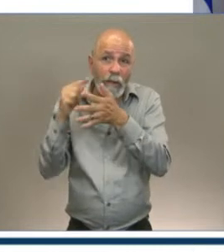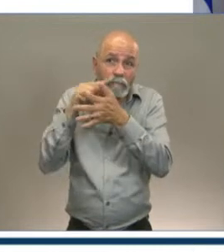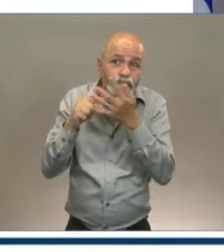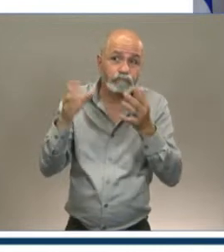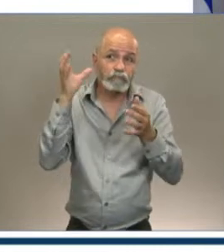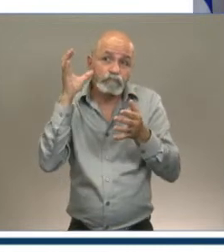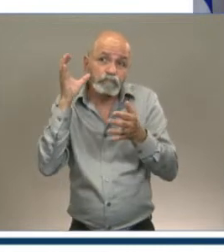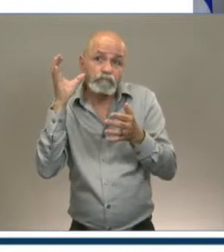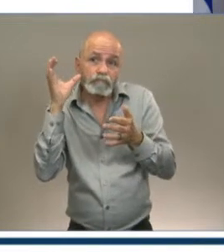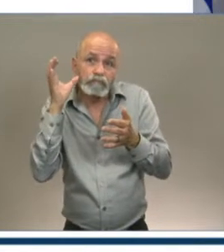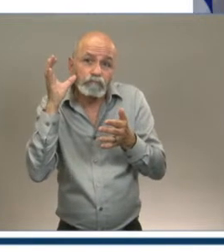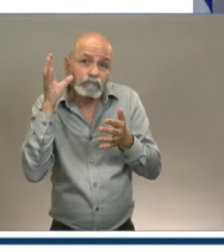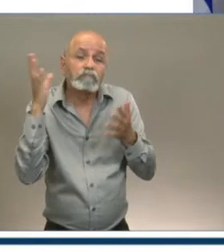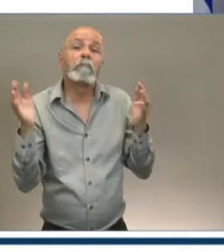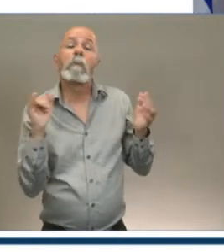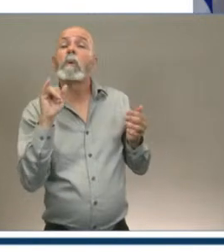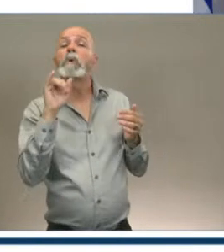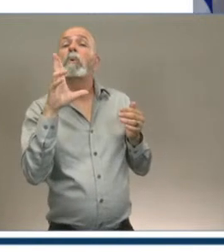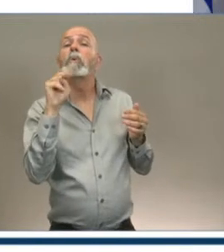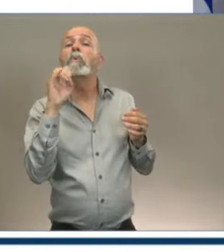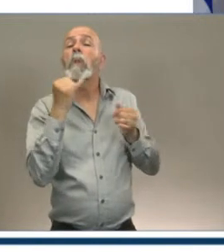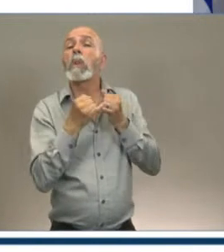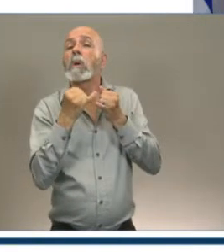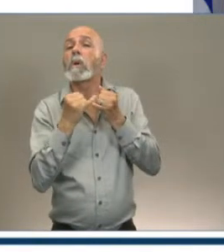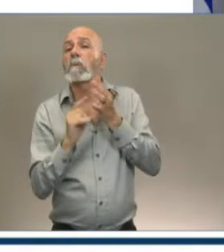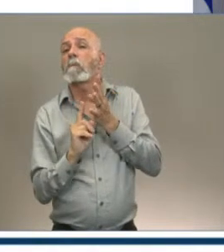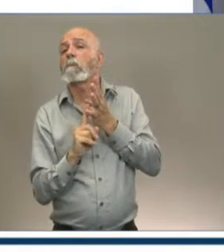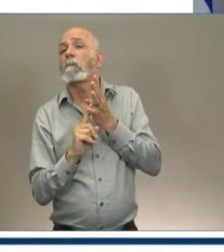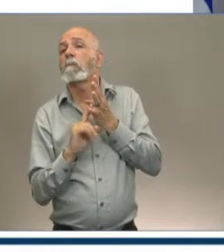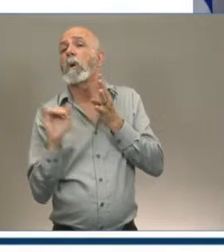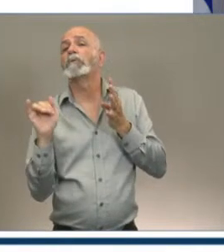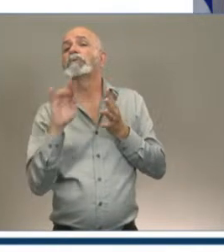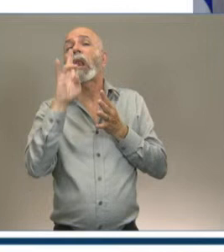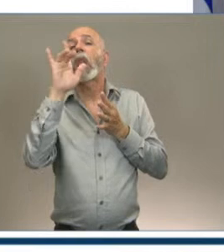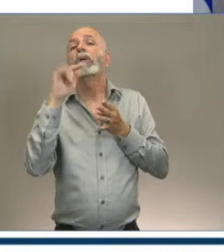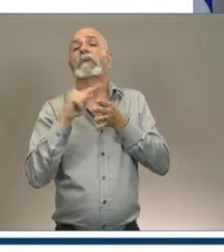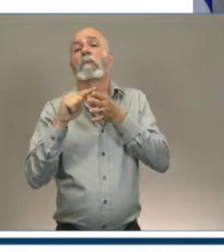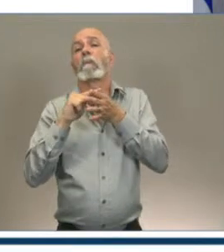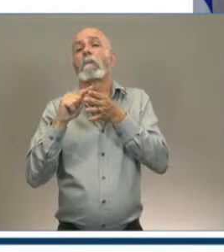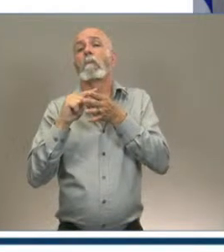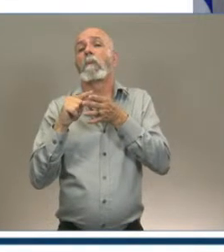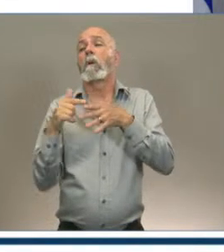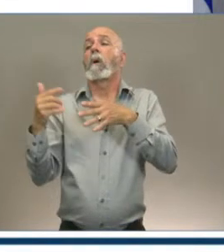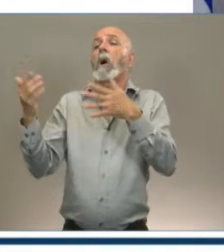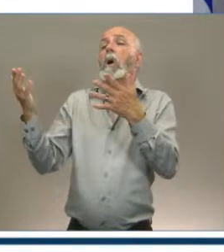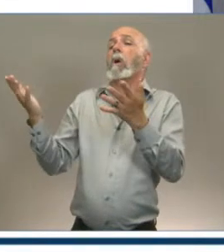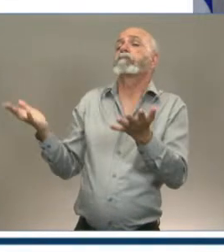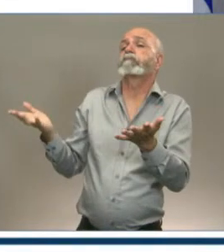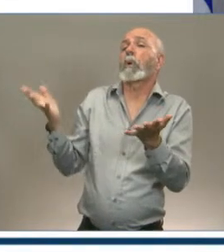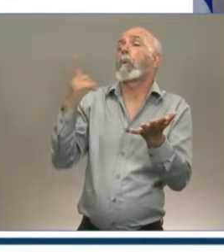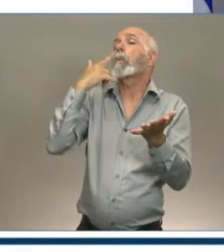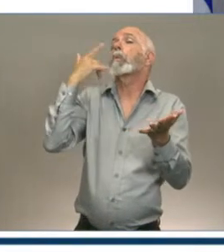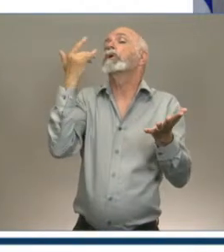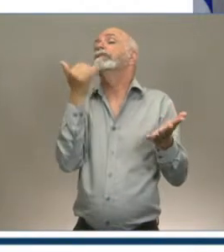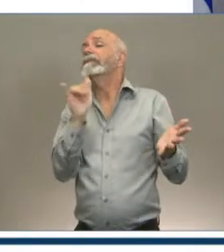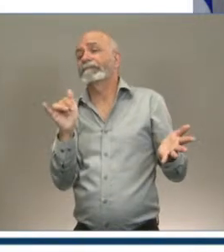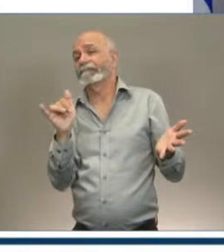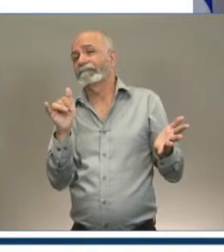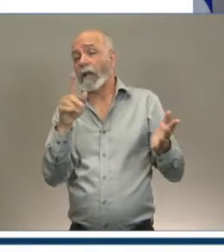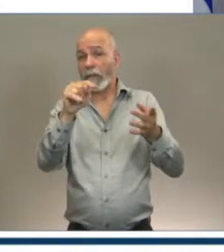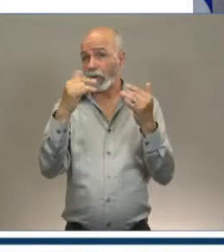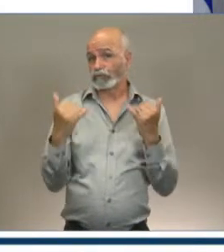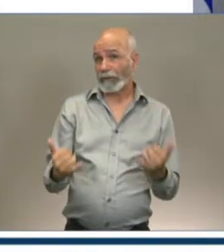June to early July. So I would say within a week or so we should have a little bit more details on that, but recognizing